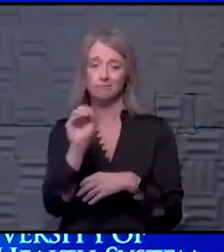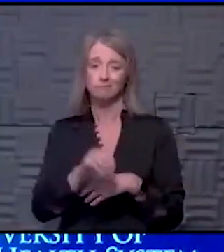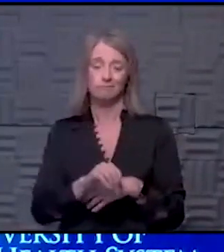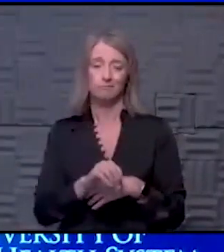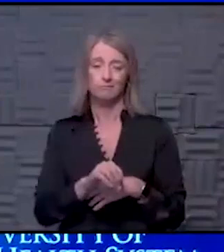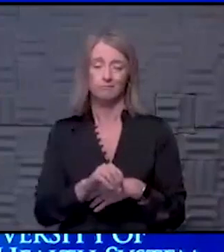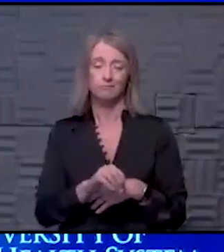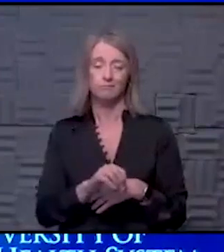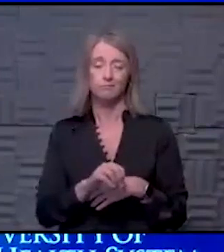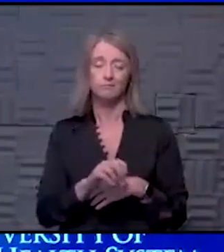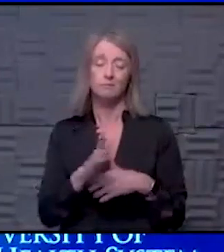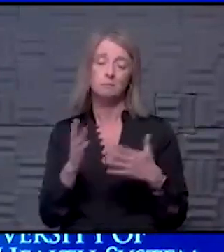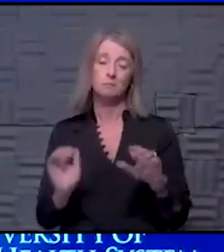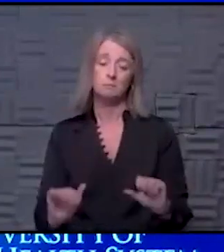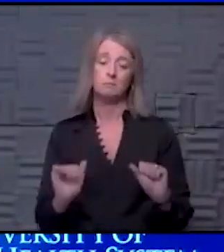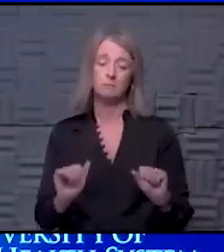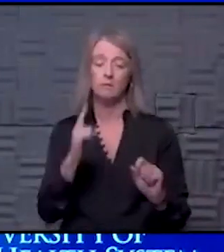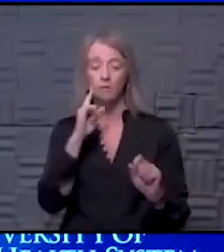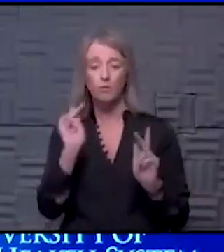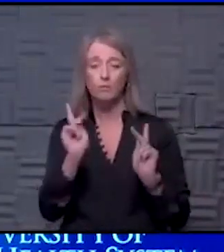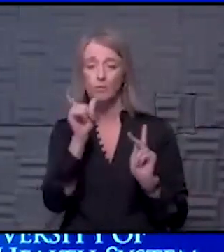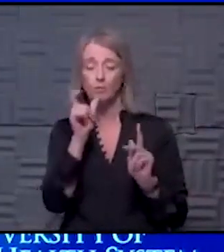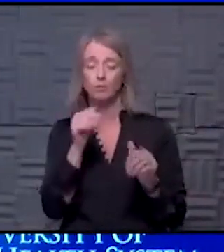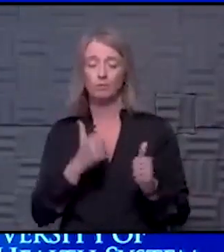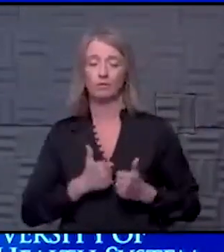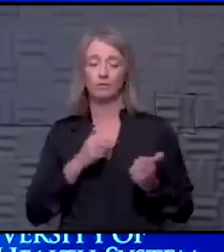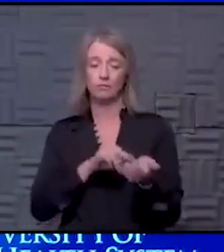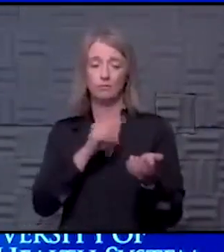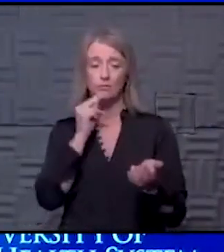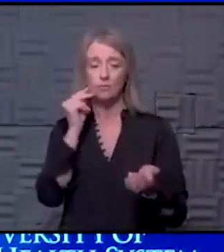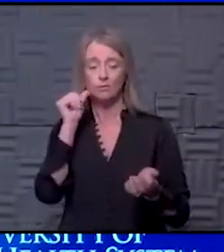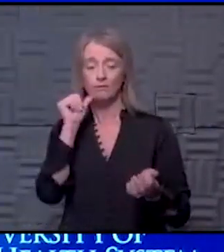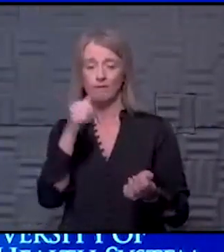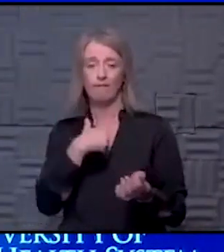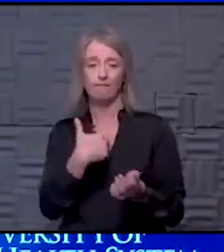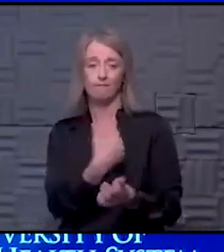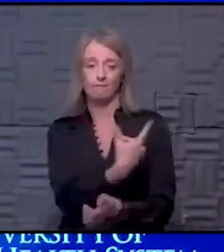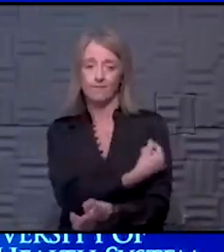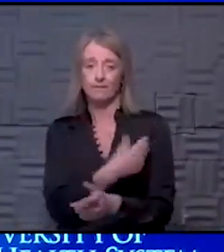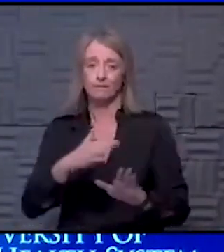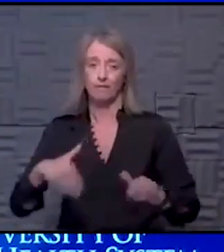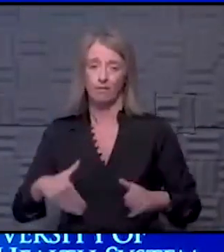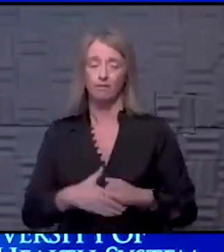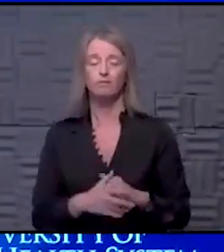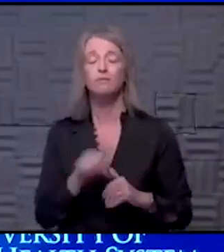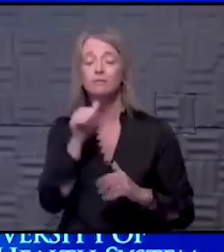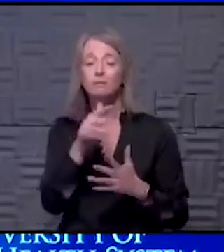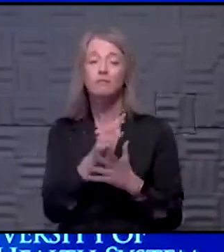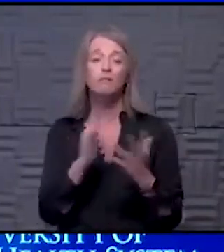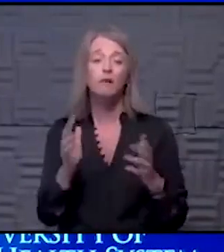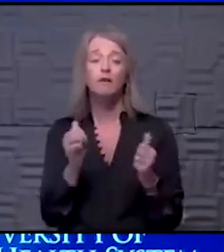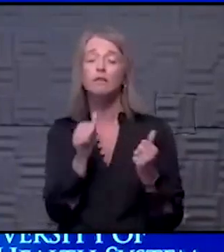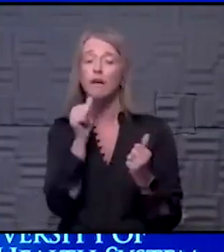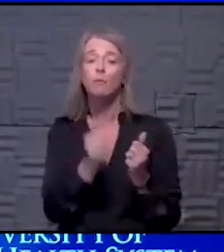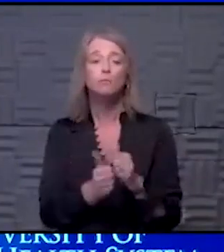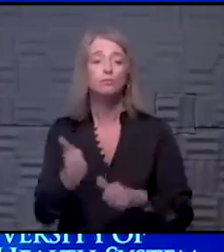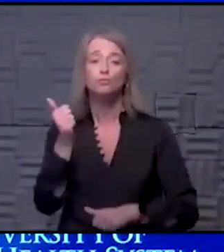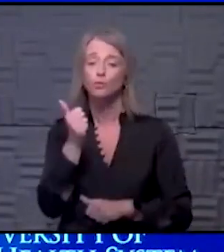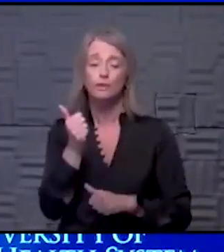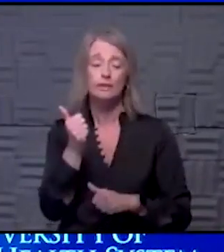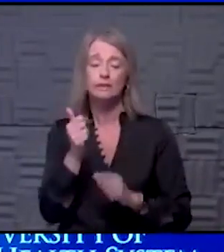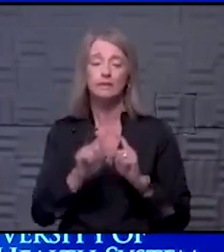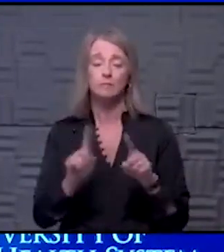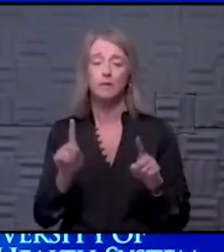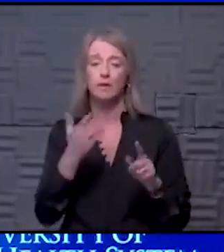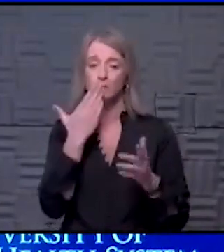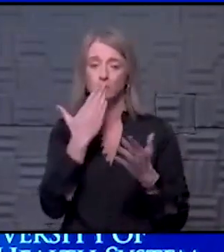first of all, it would be very possible for someone to be in a skilled facility right now and not be vaccinated. Now, not a lot of people and not the majority, and that's really